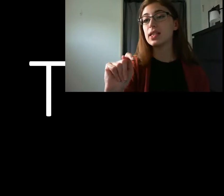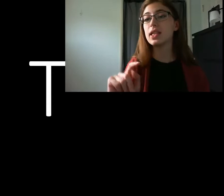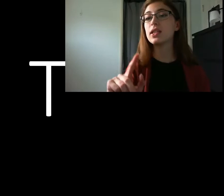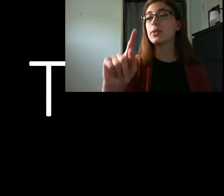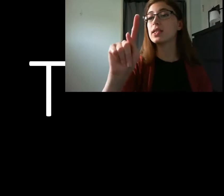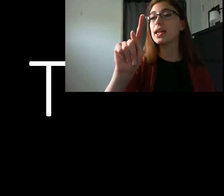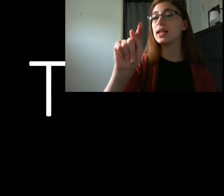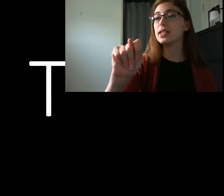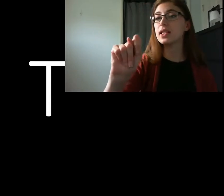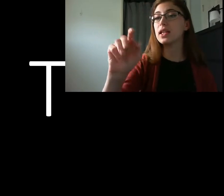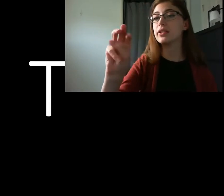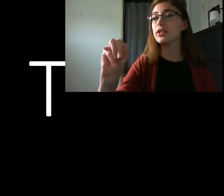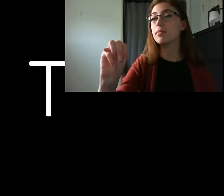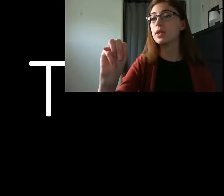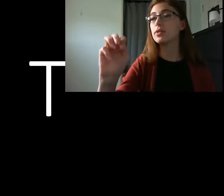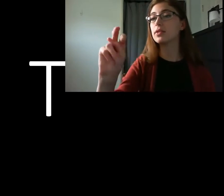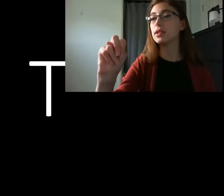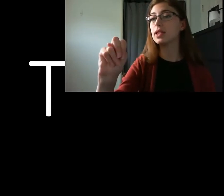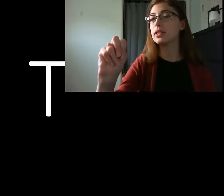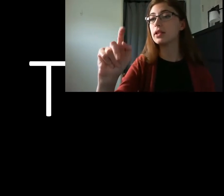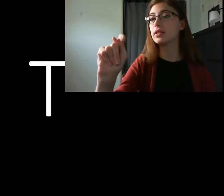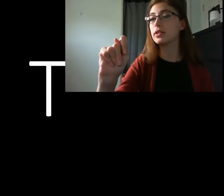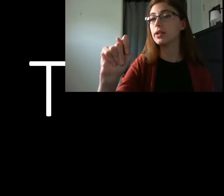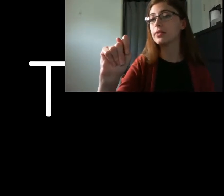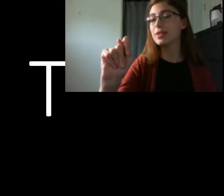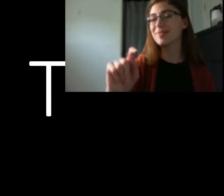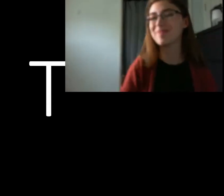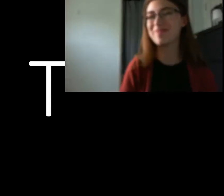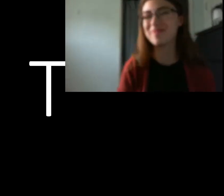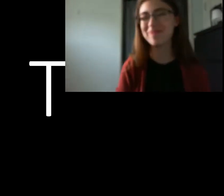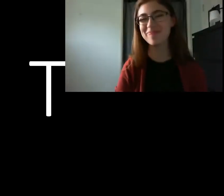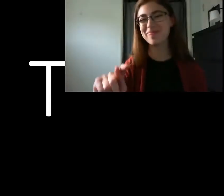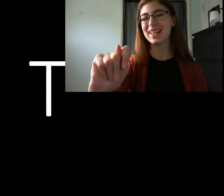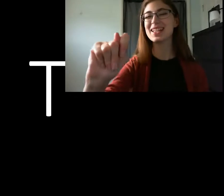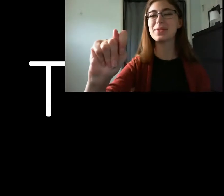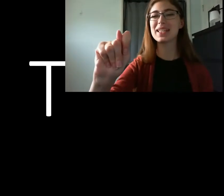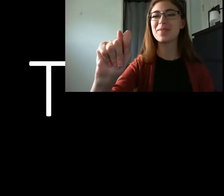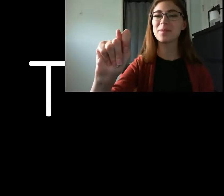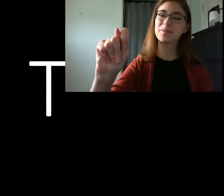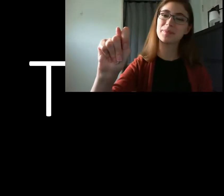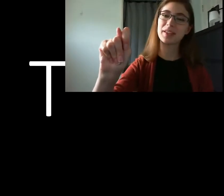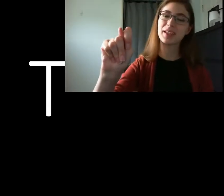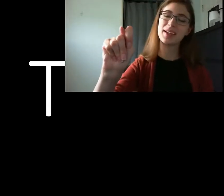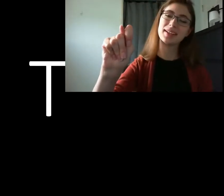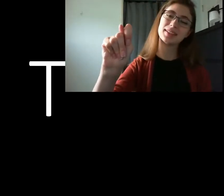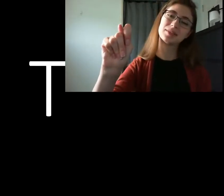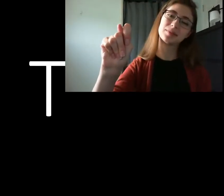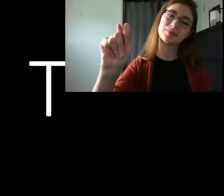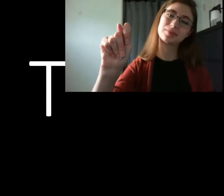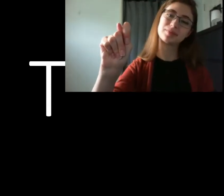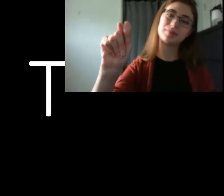and the T, you can say Teenage Mutant Ninja Turtles. So T.